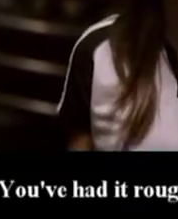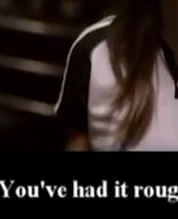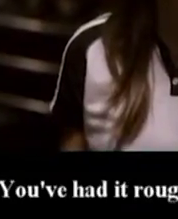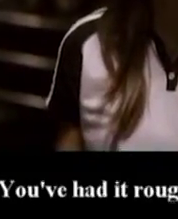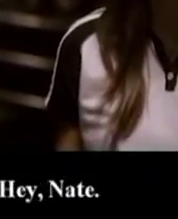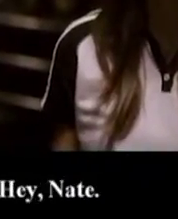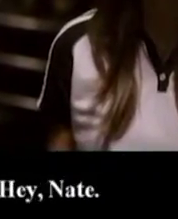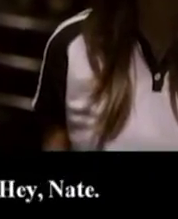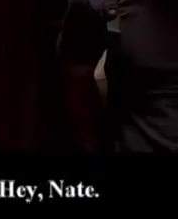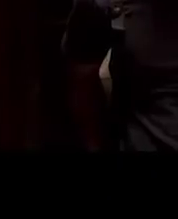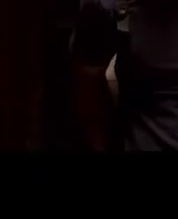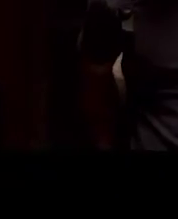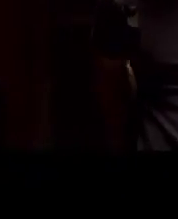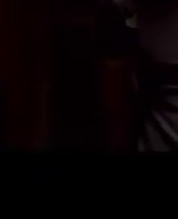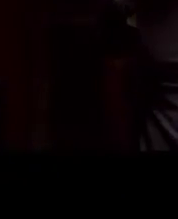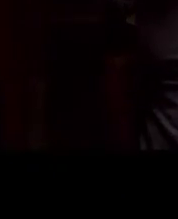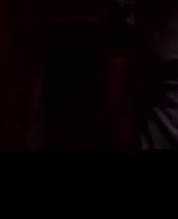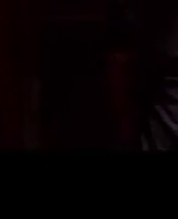You've had it rough. Hey, Nate.